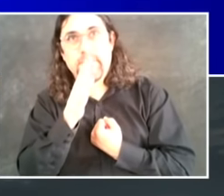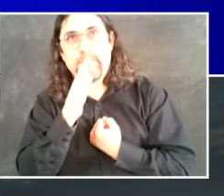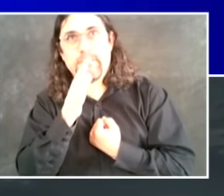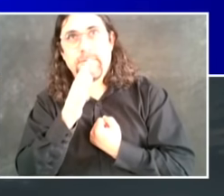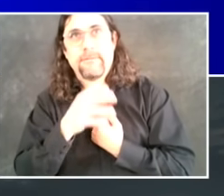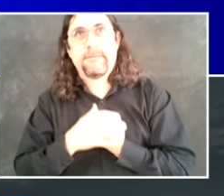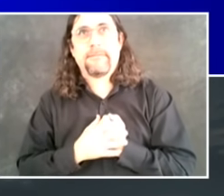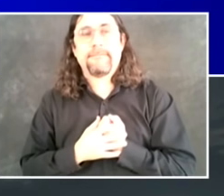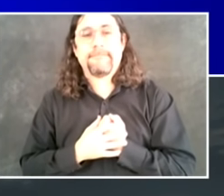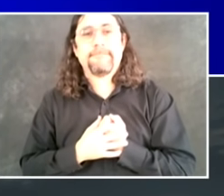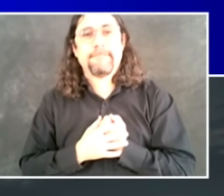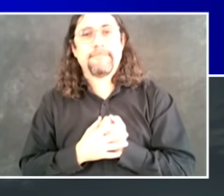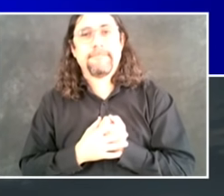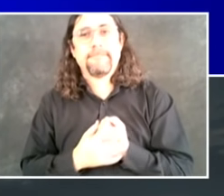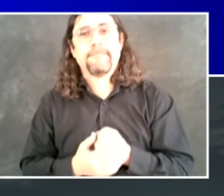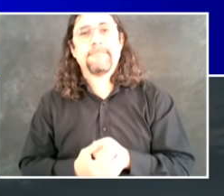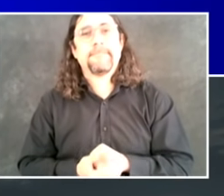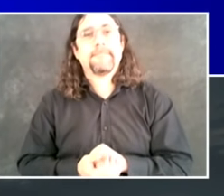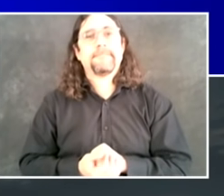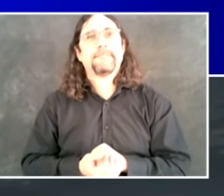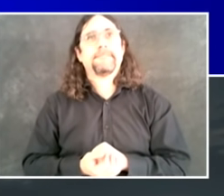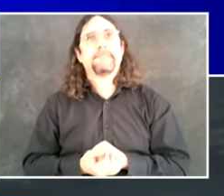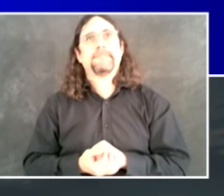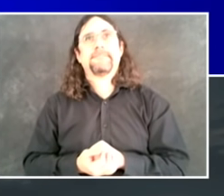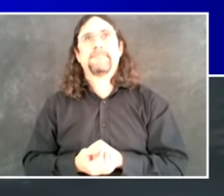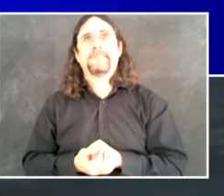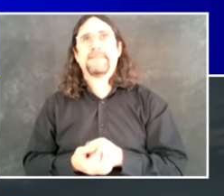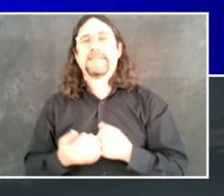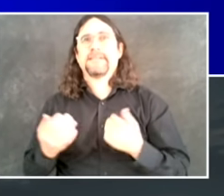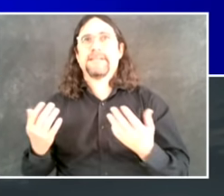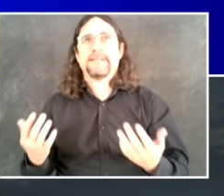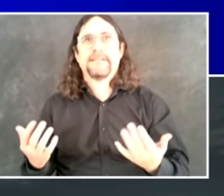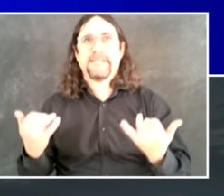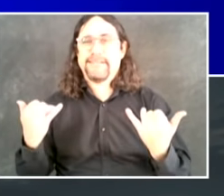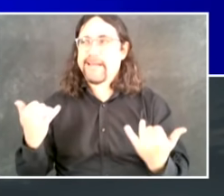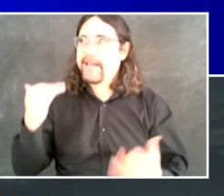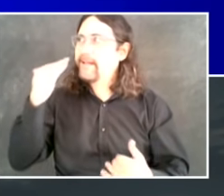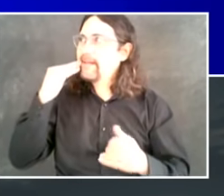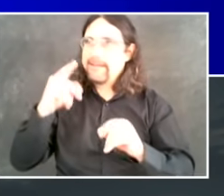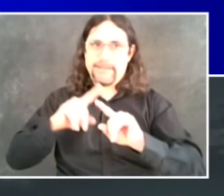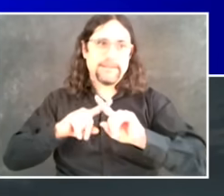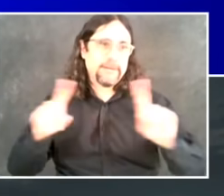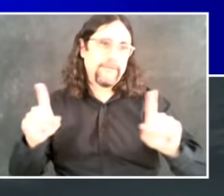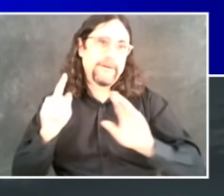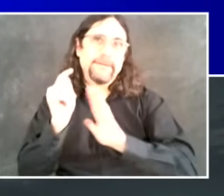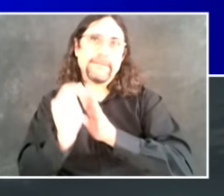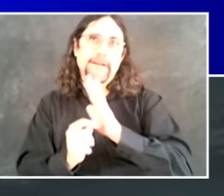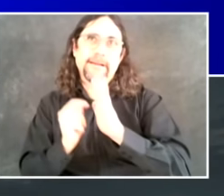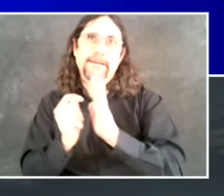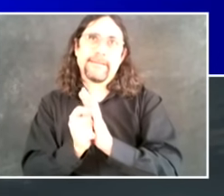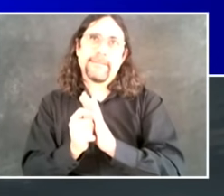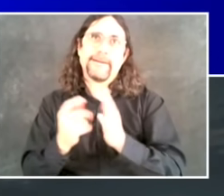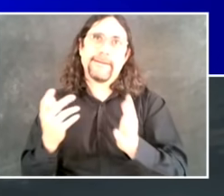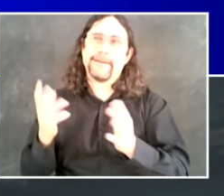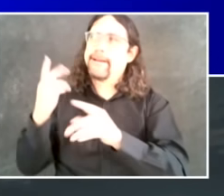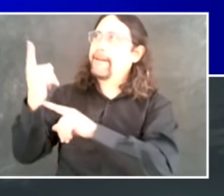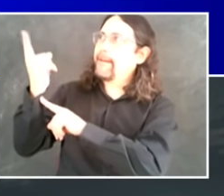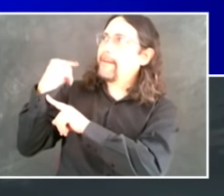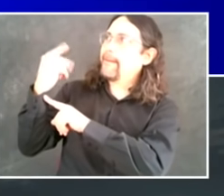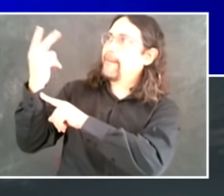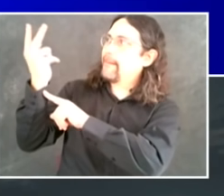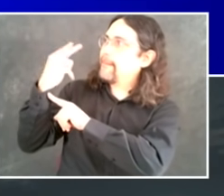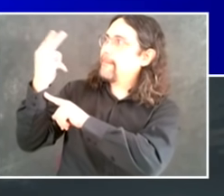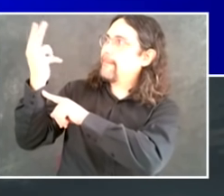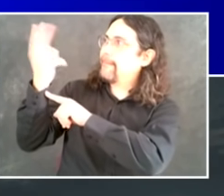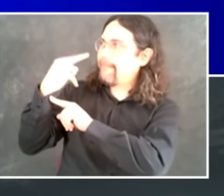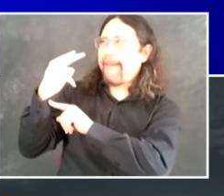and unfortunately, we've gotten some practice here because so many other crucial days in our year from all different faiths,